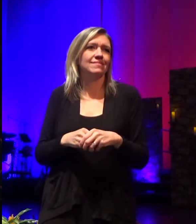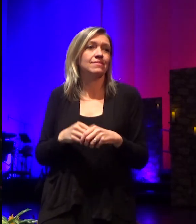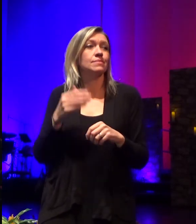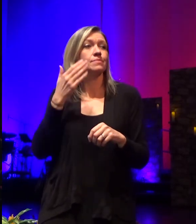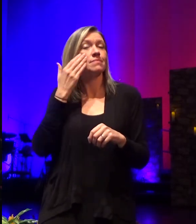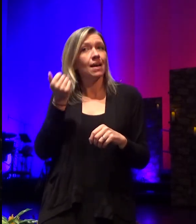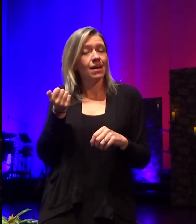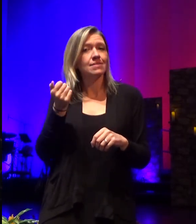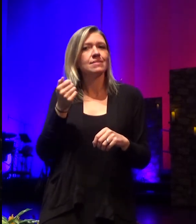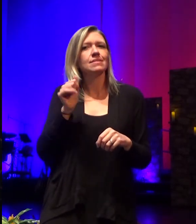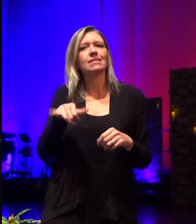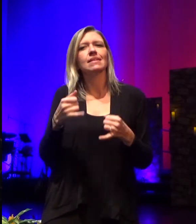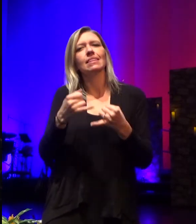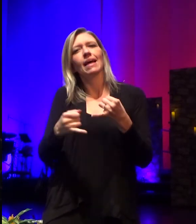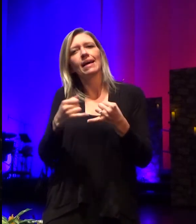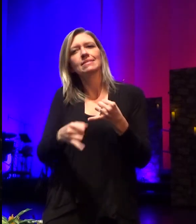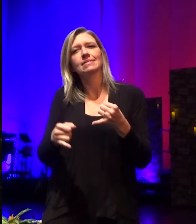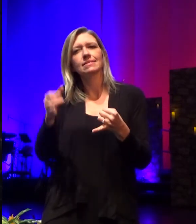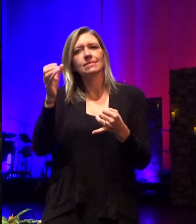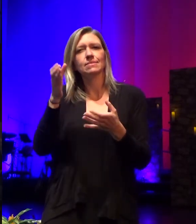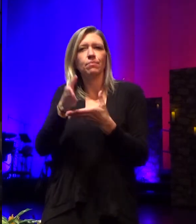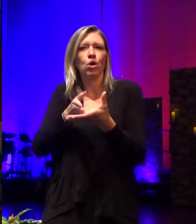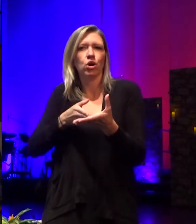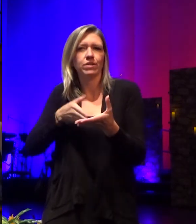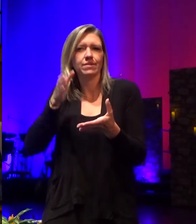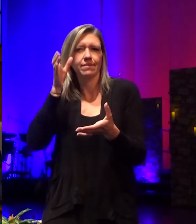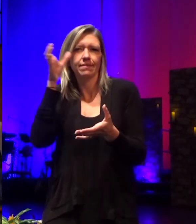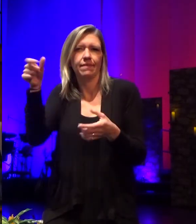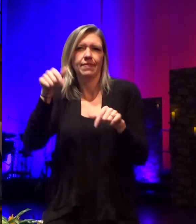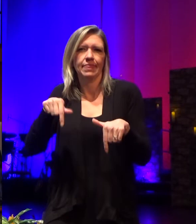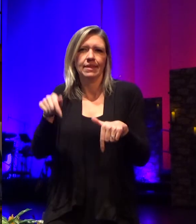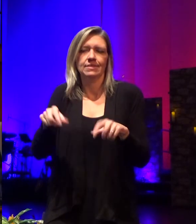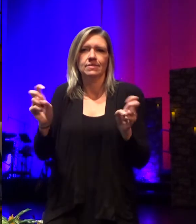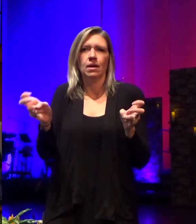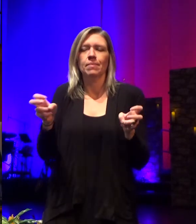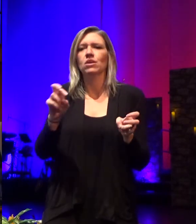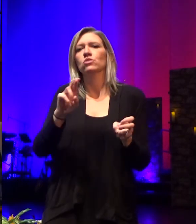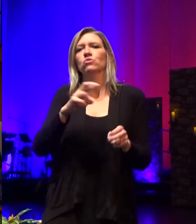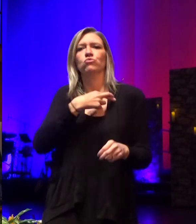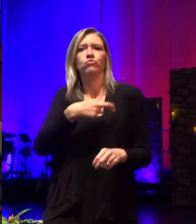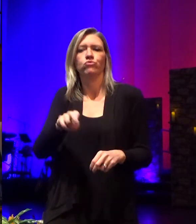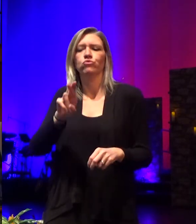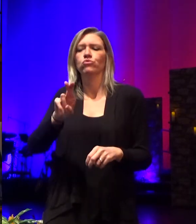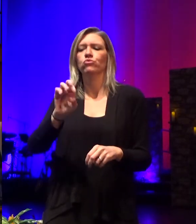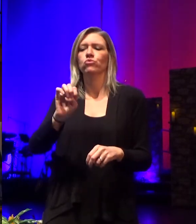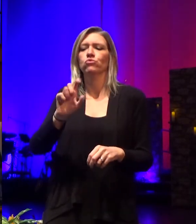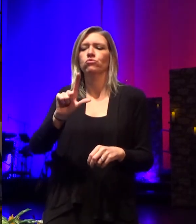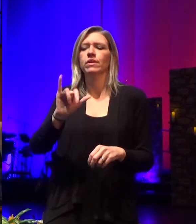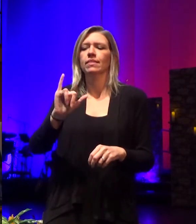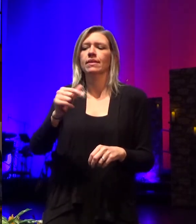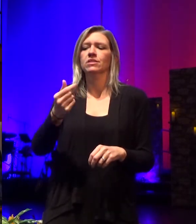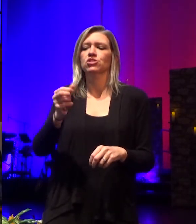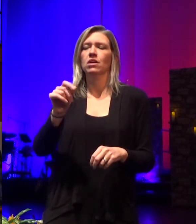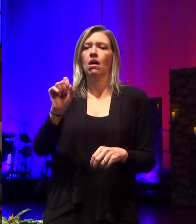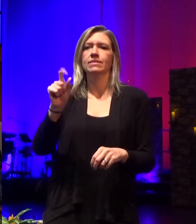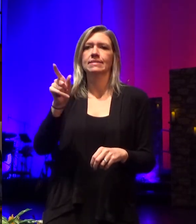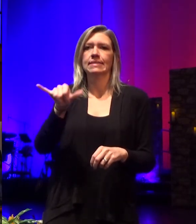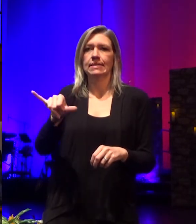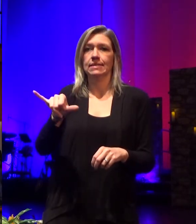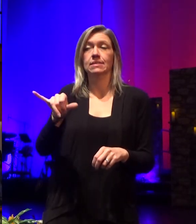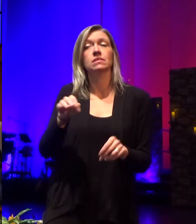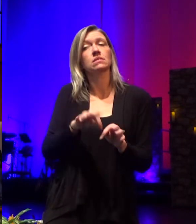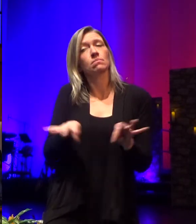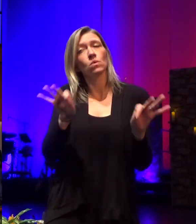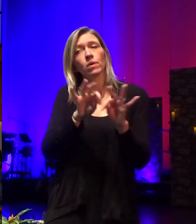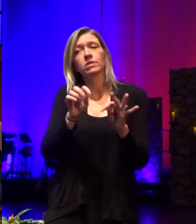Because it leads me to the last aspect of this. It's religiosity. It's very important to pull the release lever